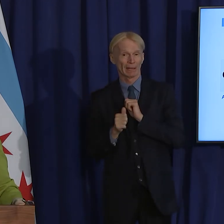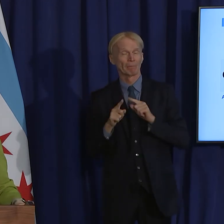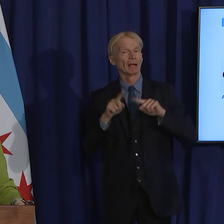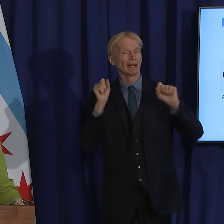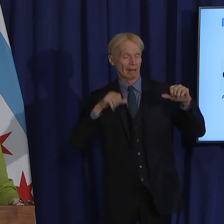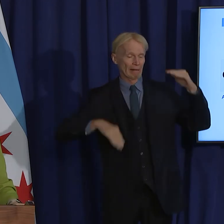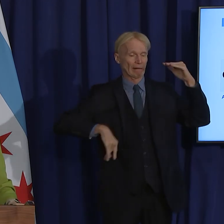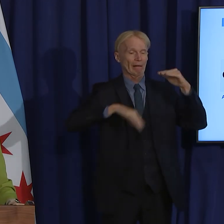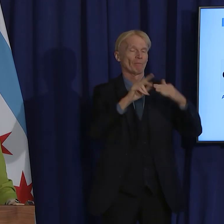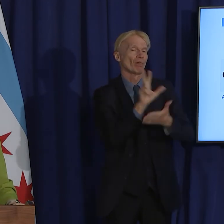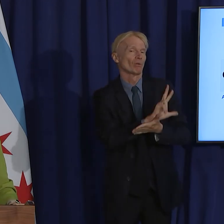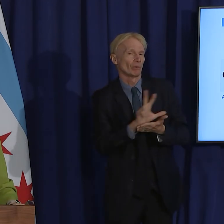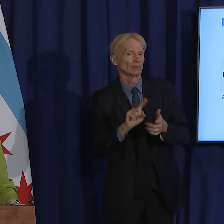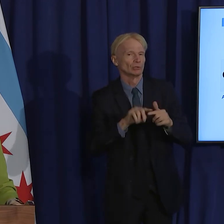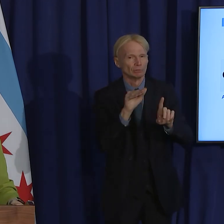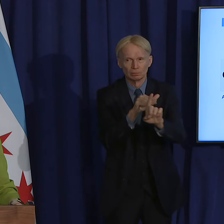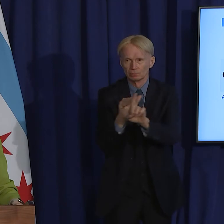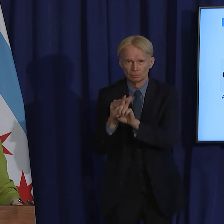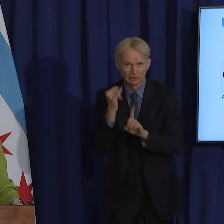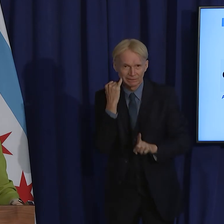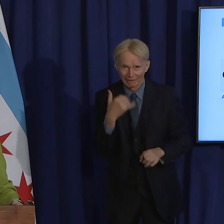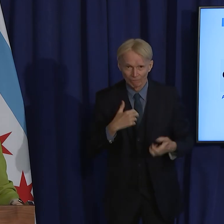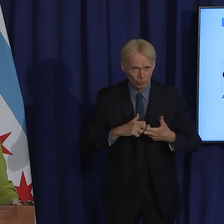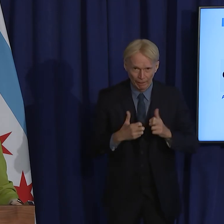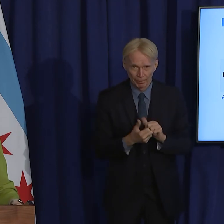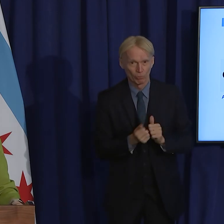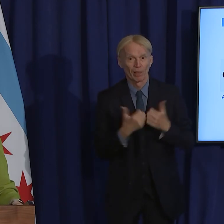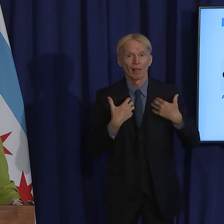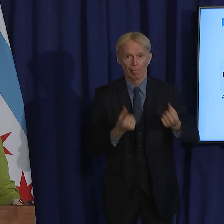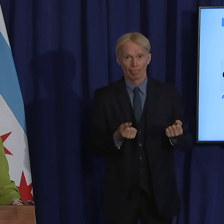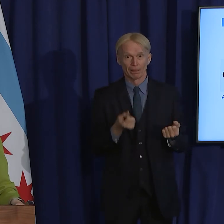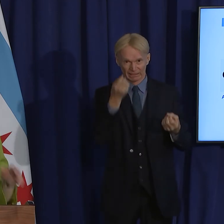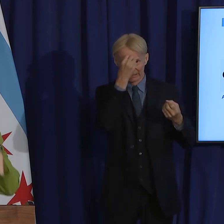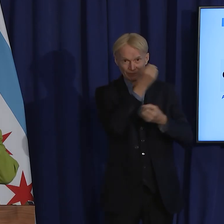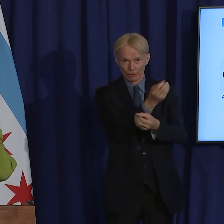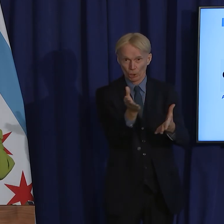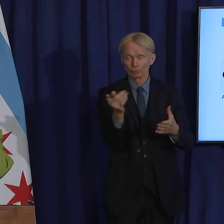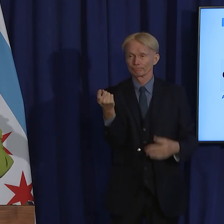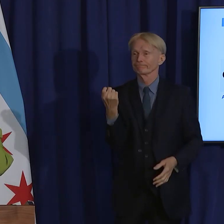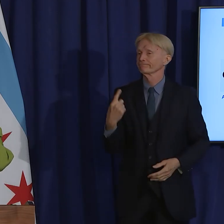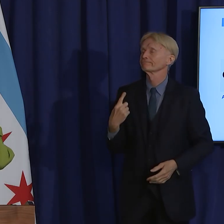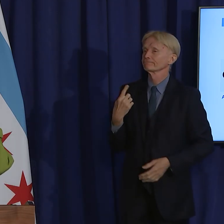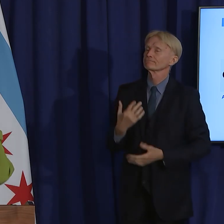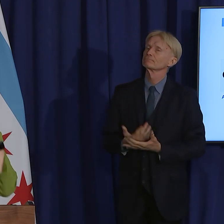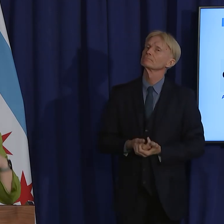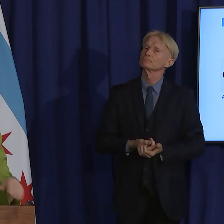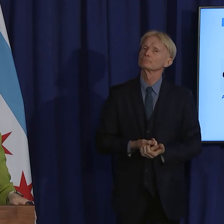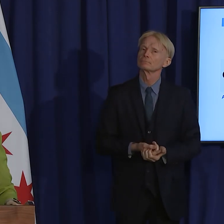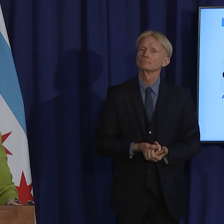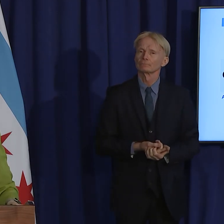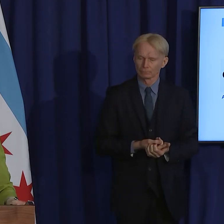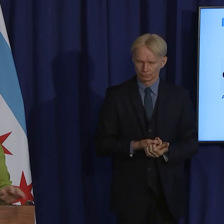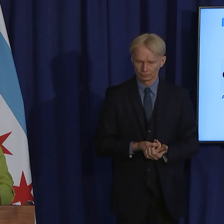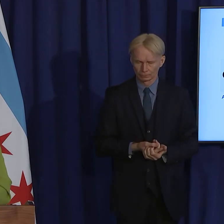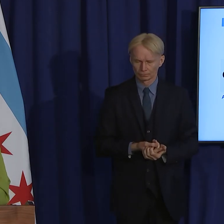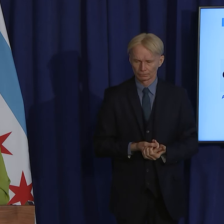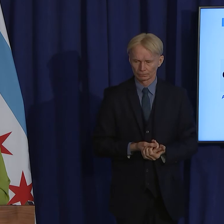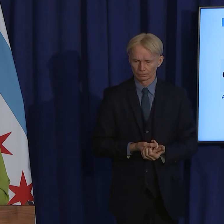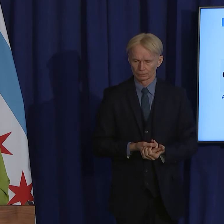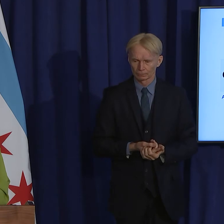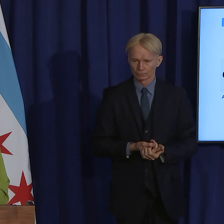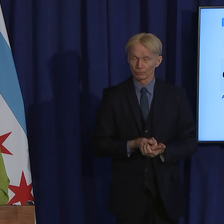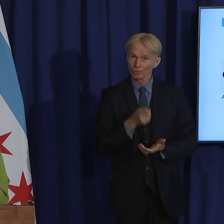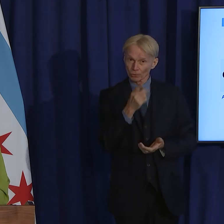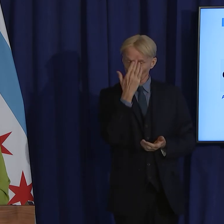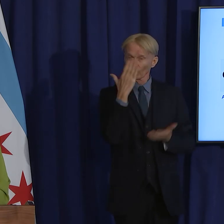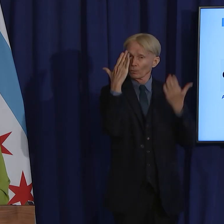weeks, just to let folks know. So I do have more, but go ahead. Yeah. Thanks, I appreciate it. Do you know why, or can you give any additional context